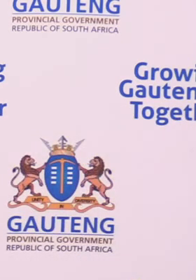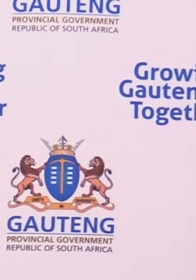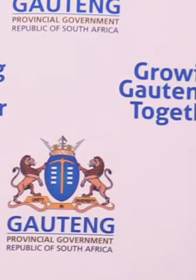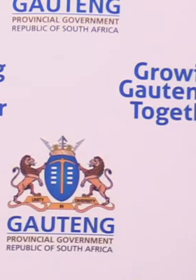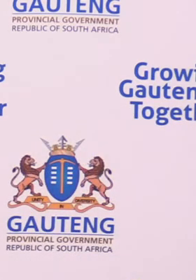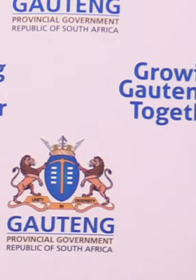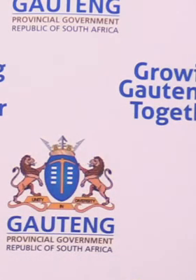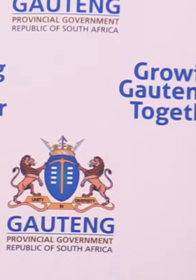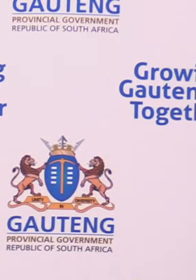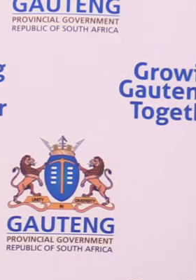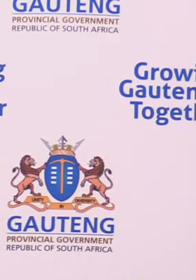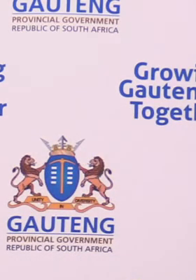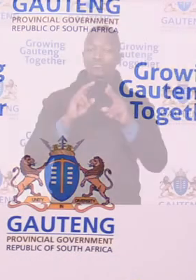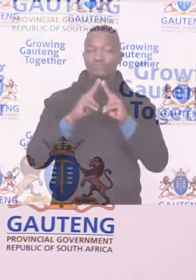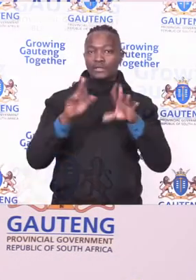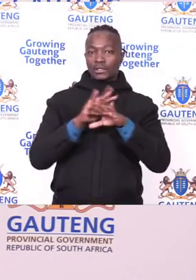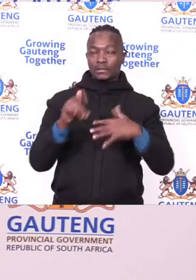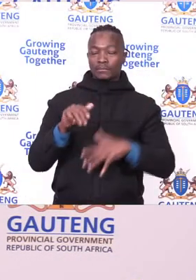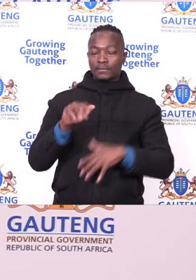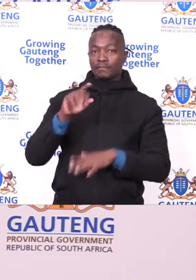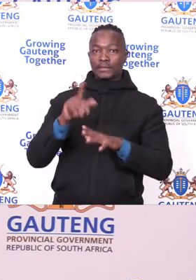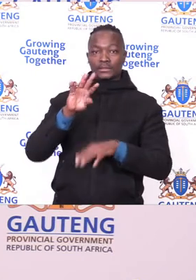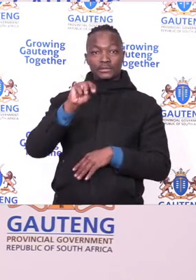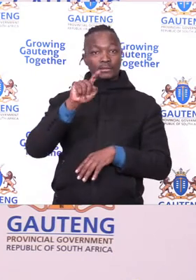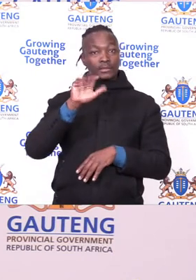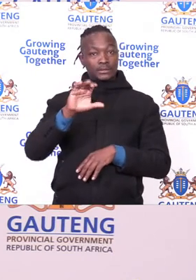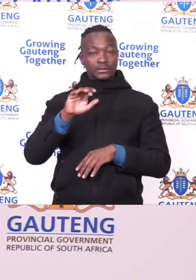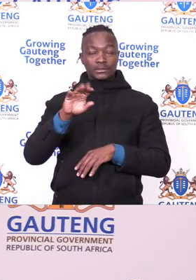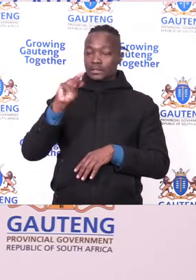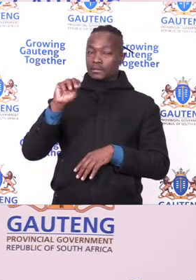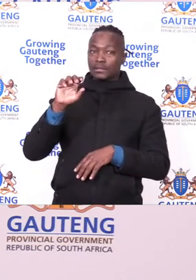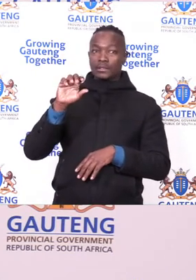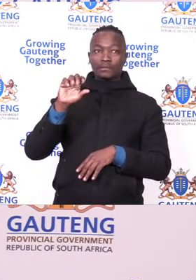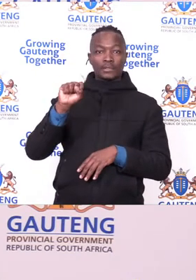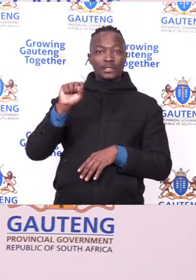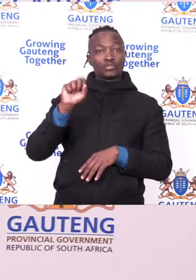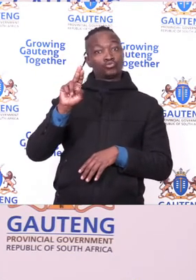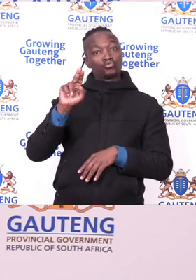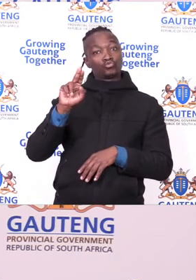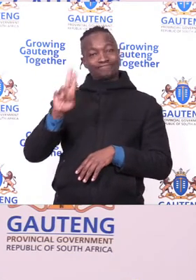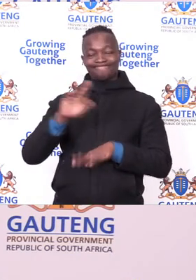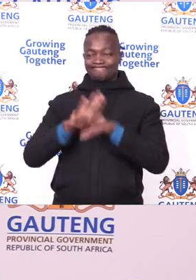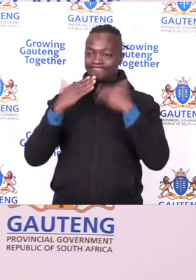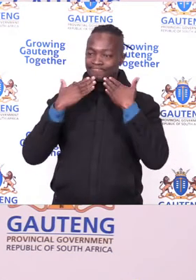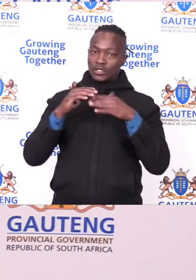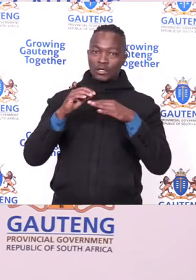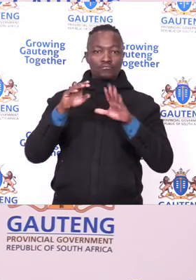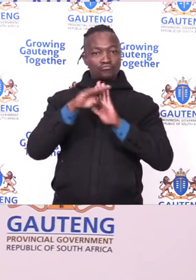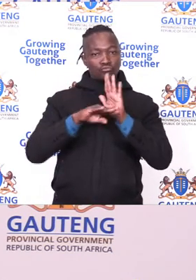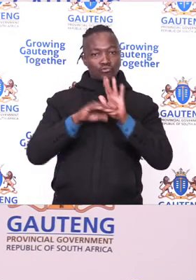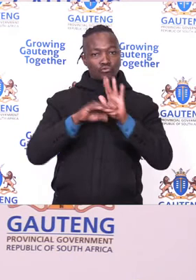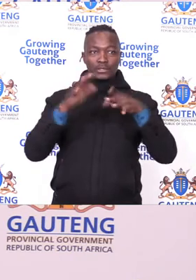Thank you so much, MEC Masuku, the Program Director, Thabo Masebe. Truly appreciate it. Let me